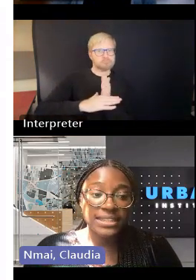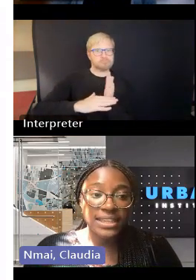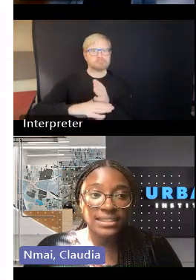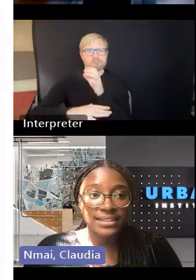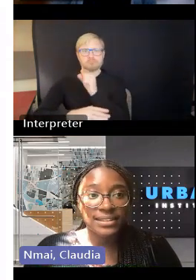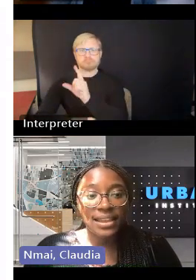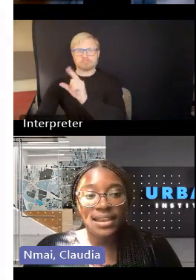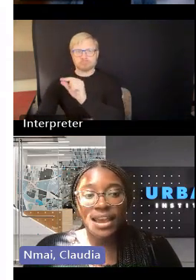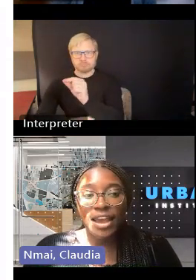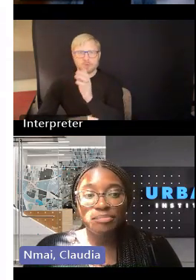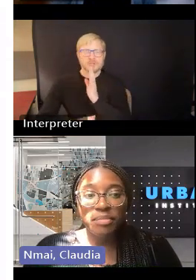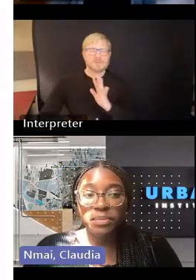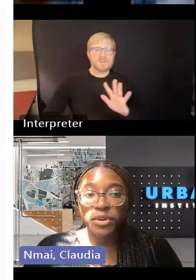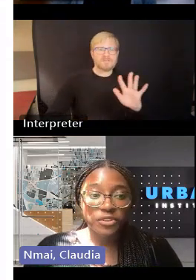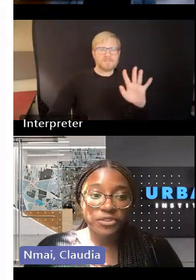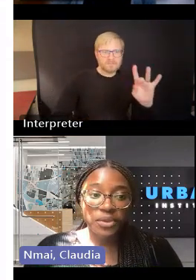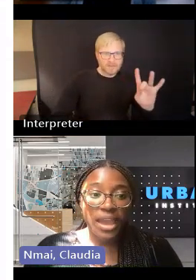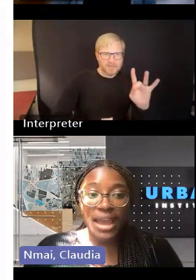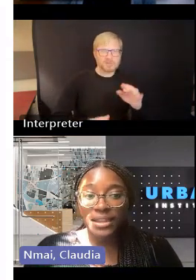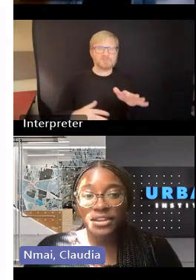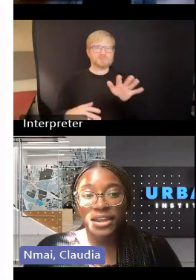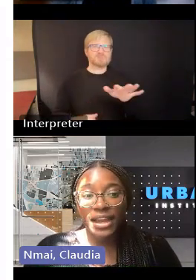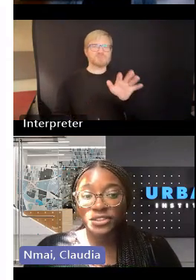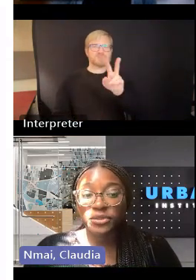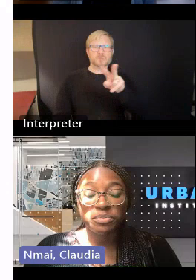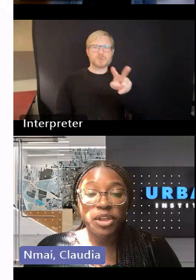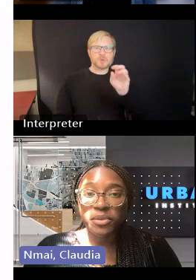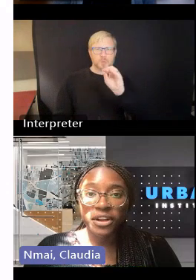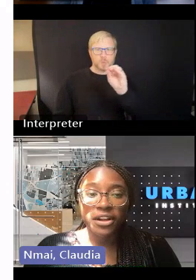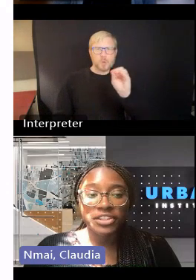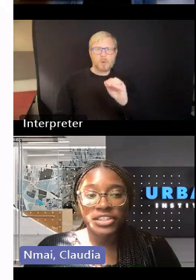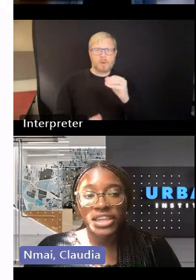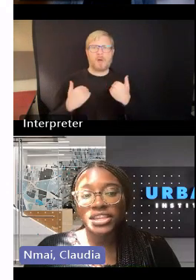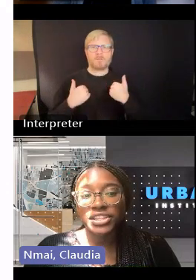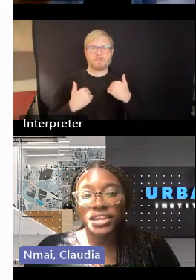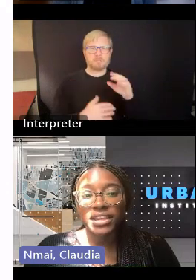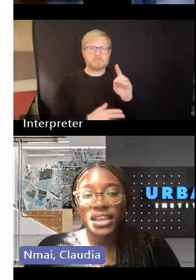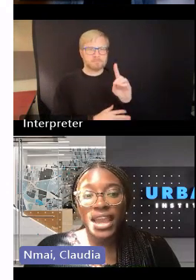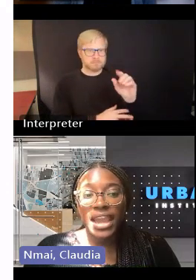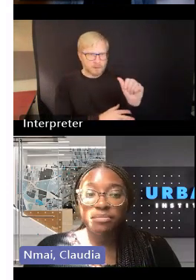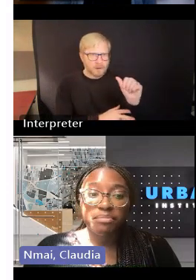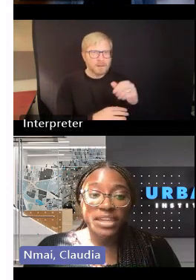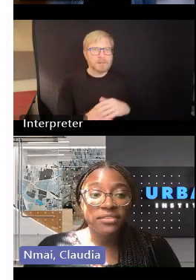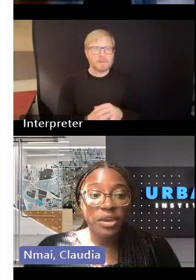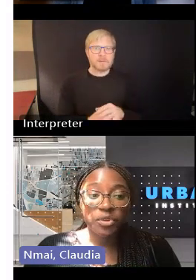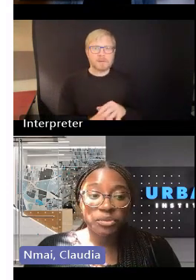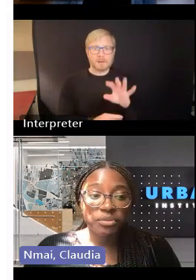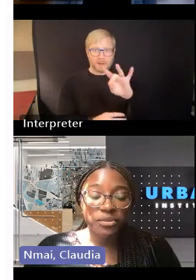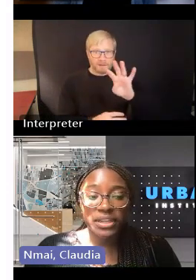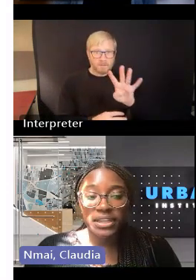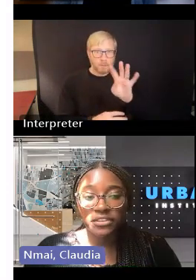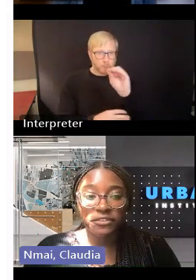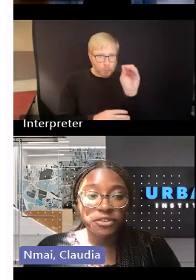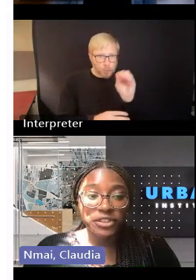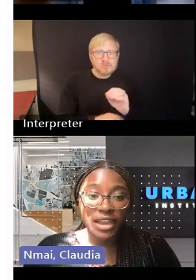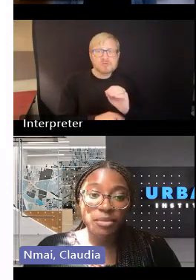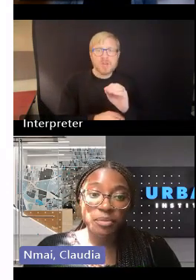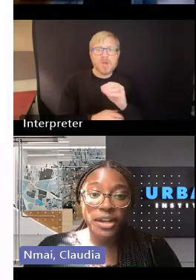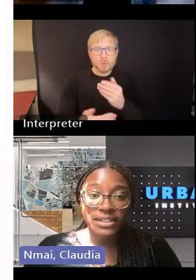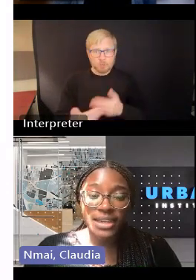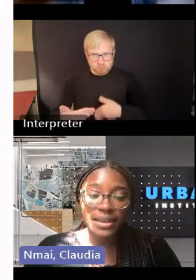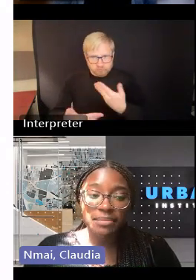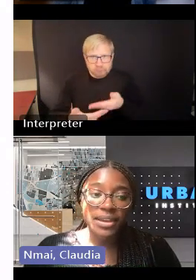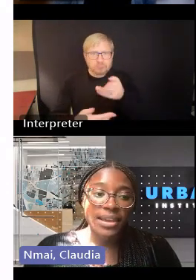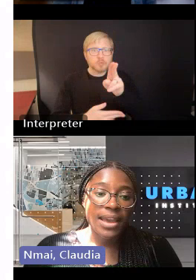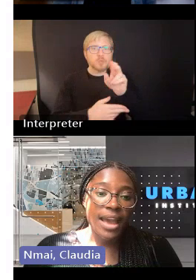were U.S. citizens. And most had a high school diploma or college education, and many of them were employed either